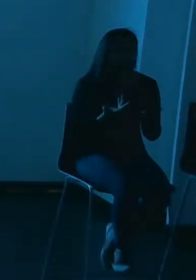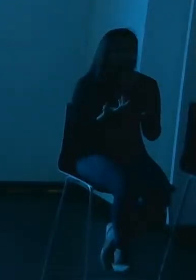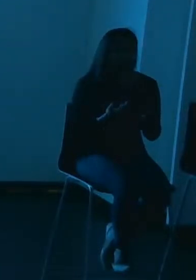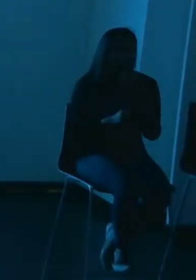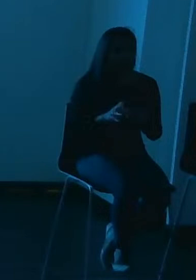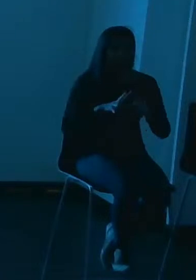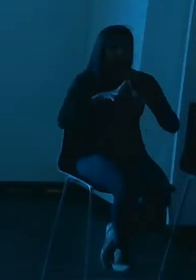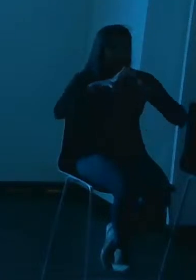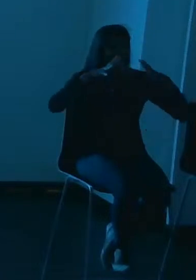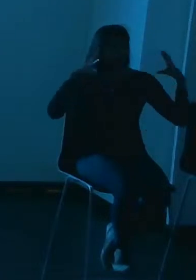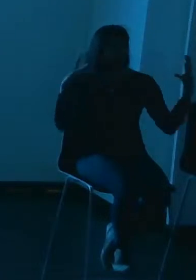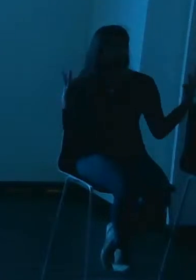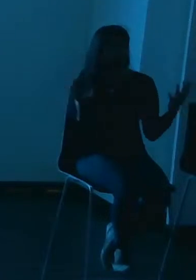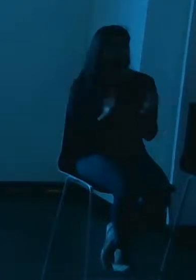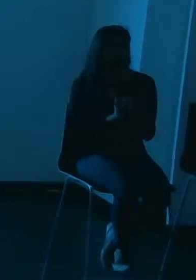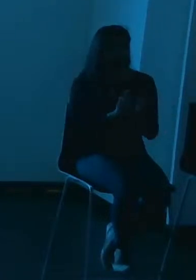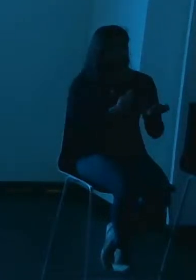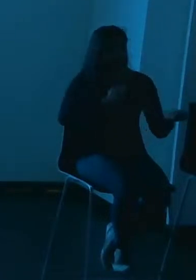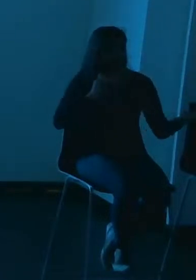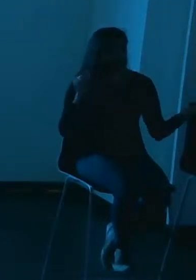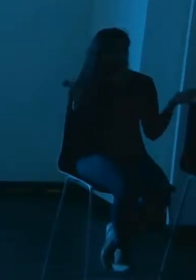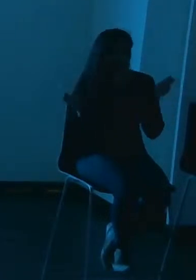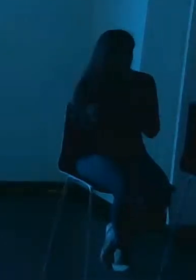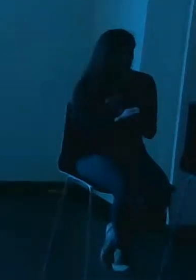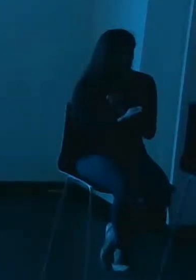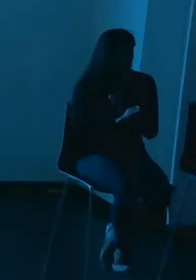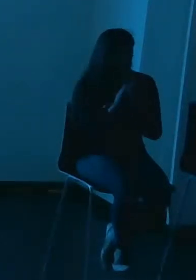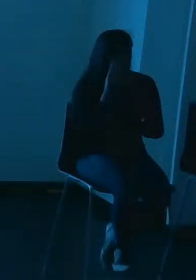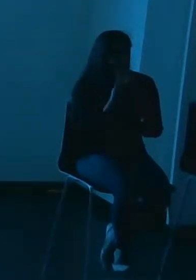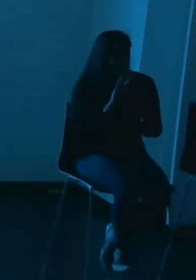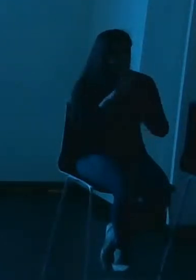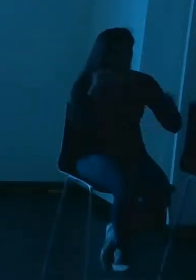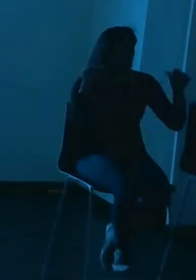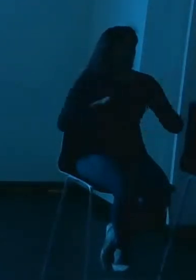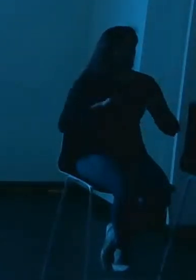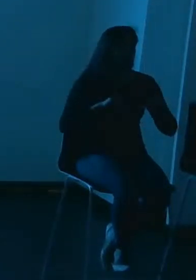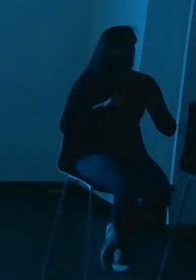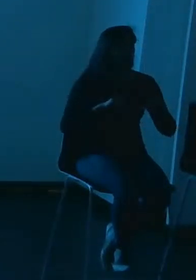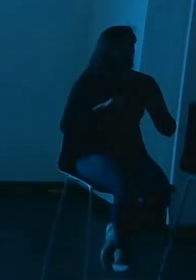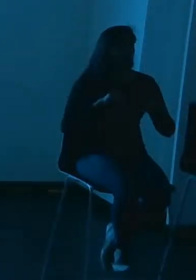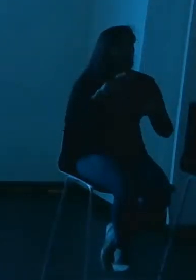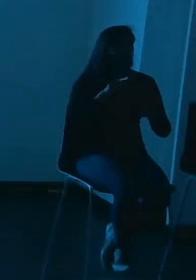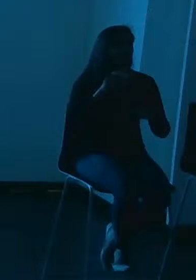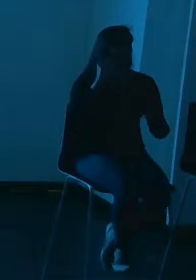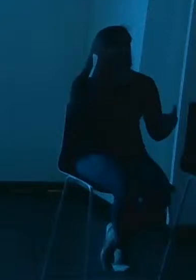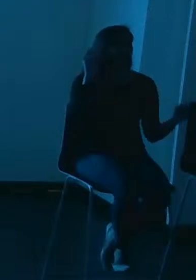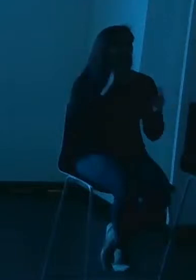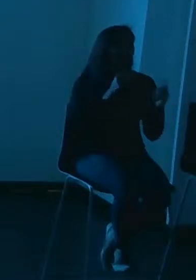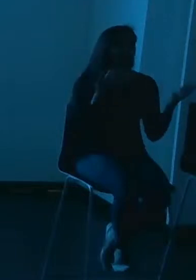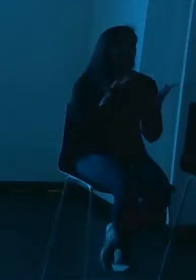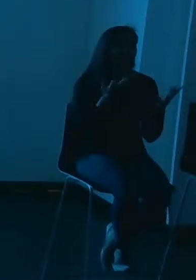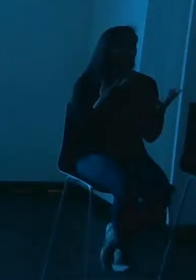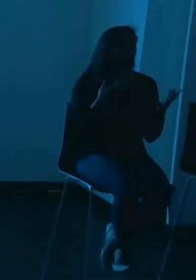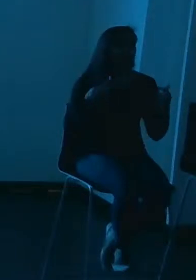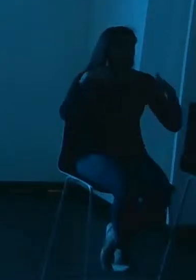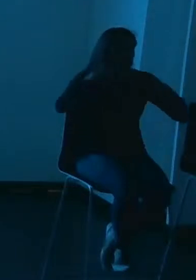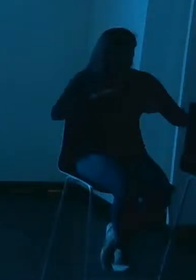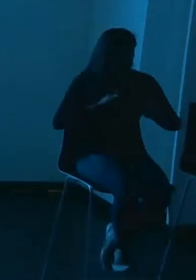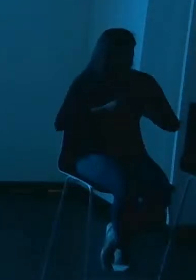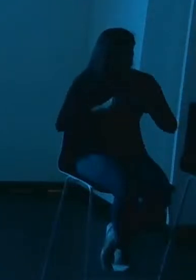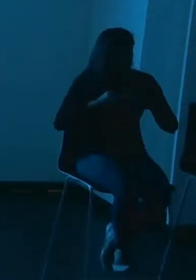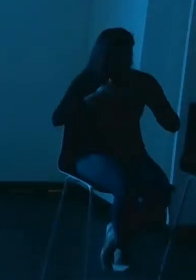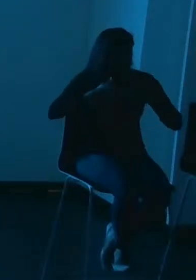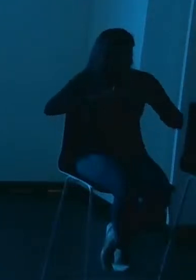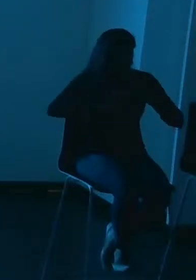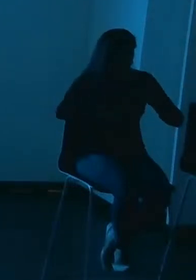overhaul, change, disrupt, or dismantle, rather to preserve, to move within the current structures that